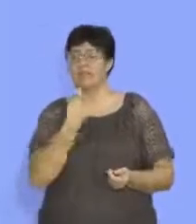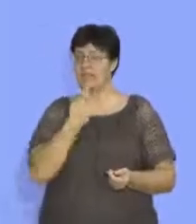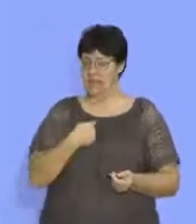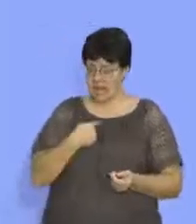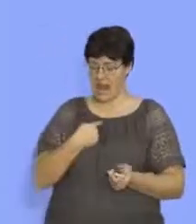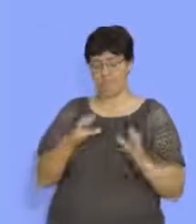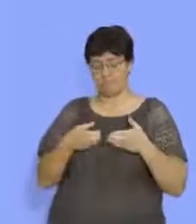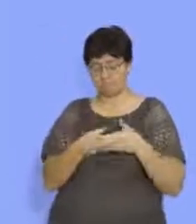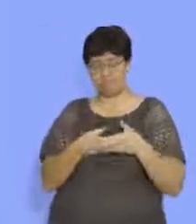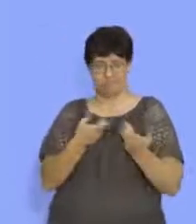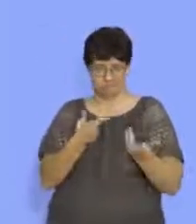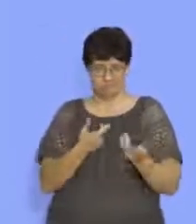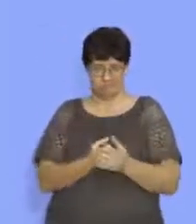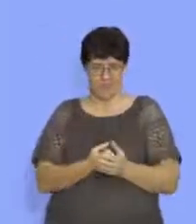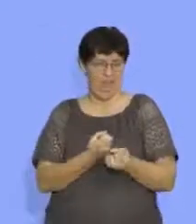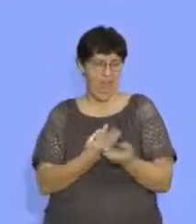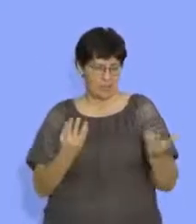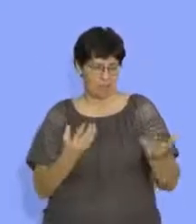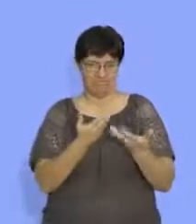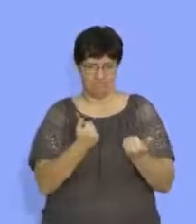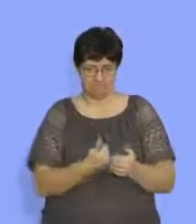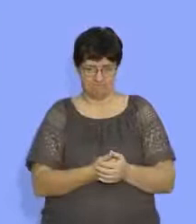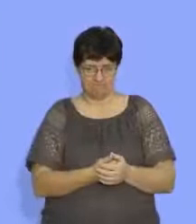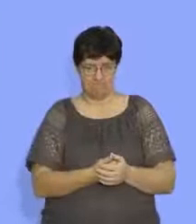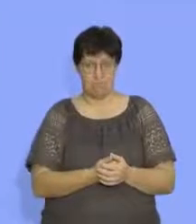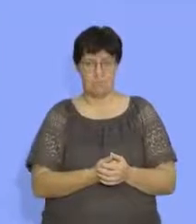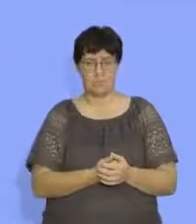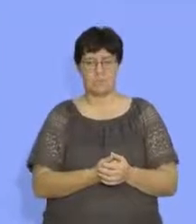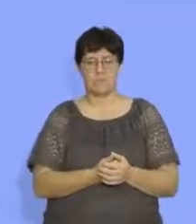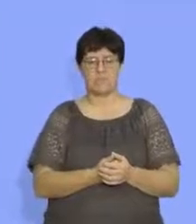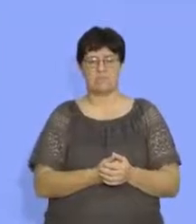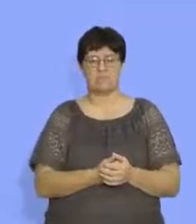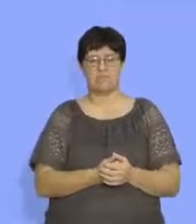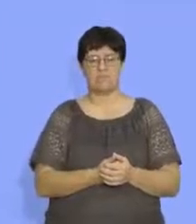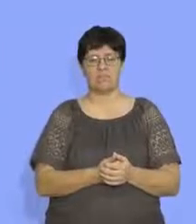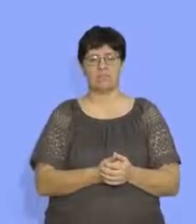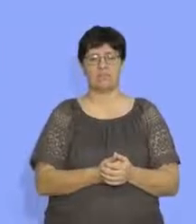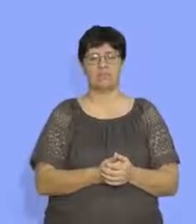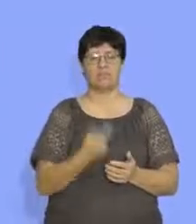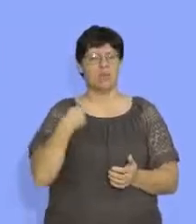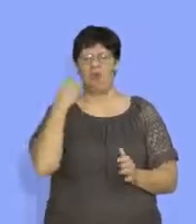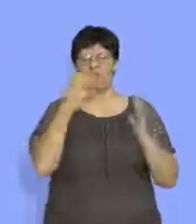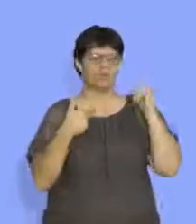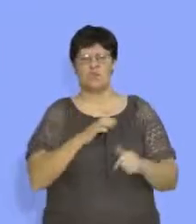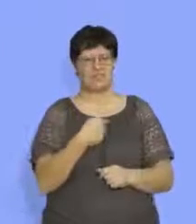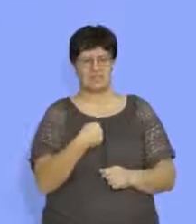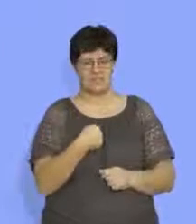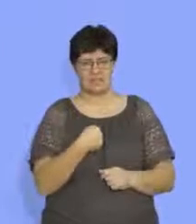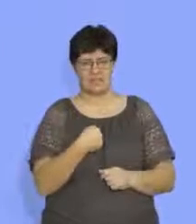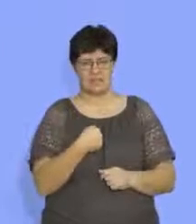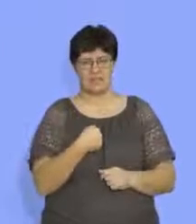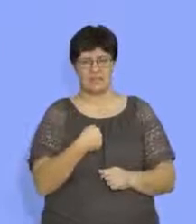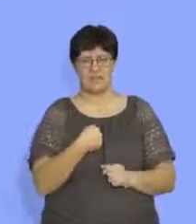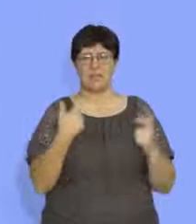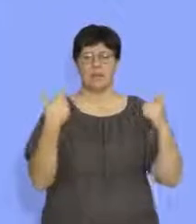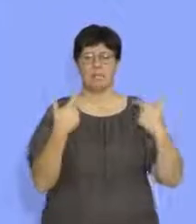just told us that it's a certain number of people. So, because I don't want to be confusing you, I'm just going